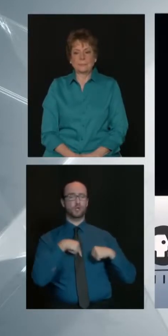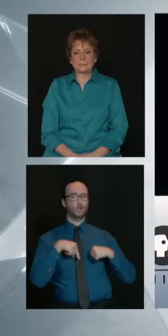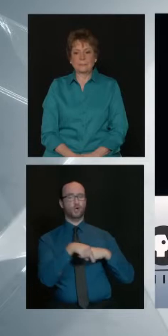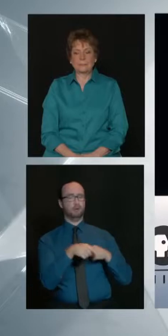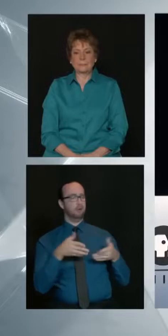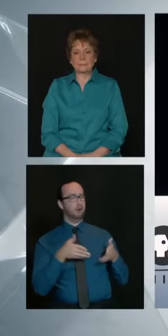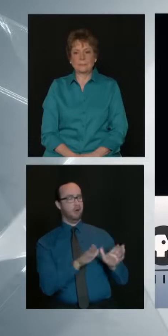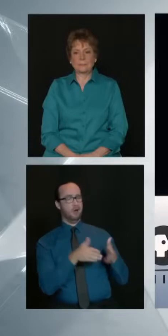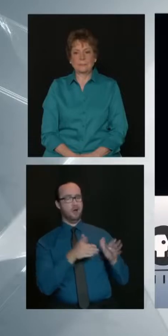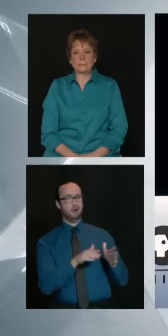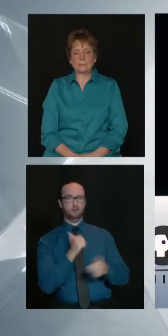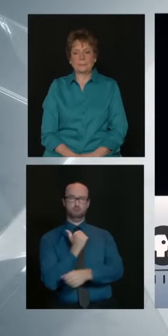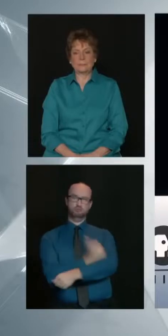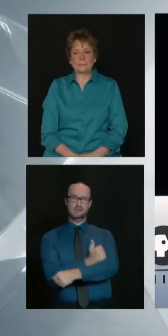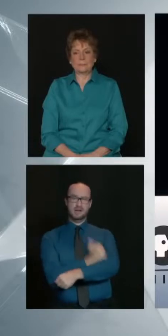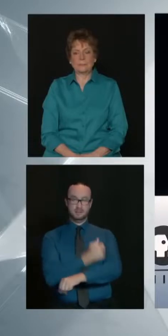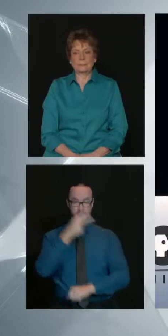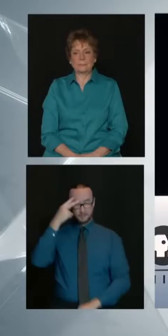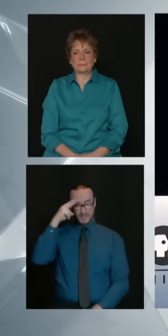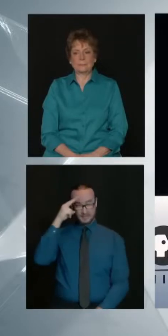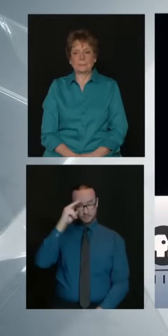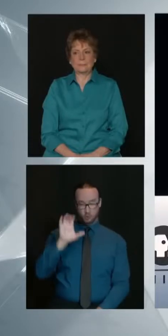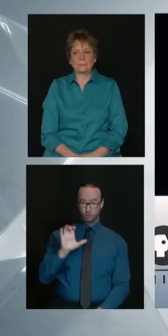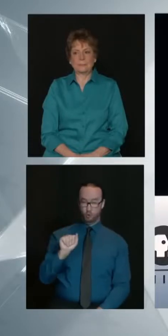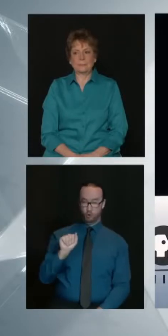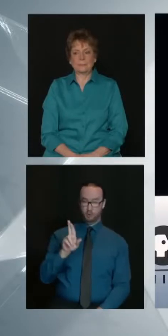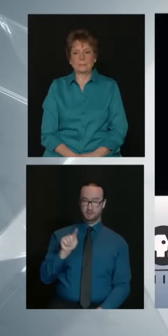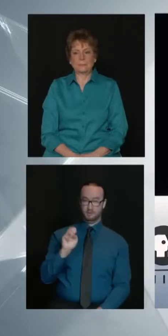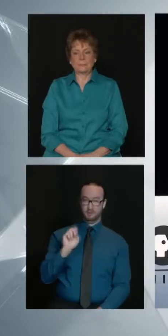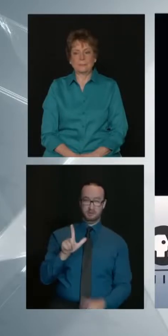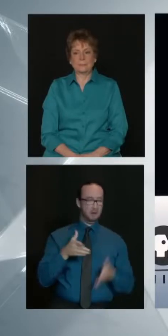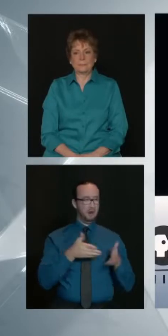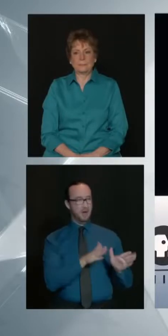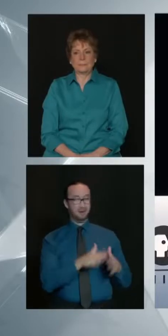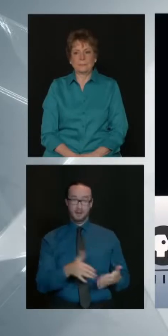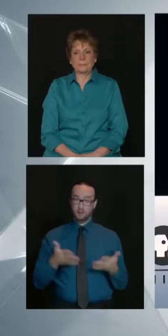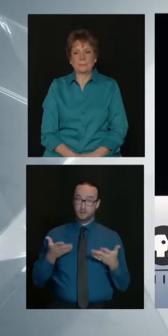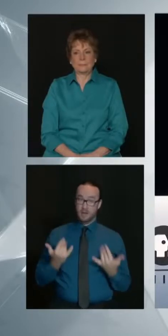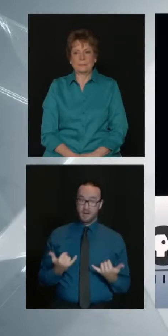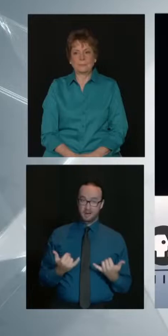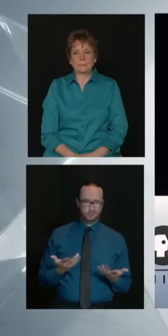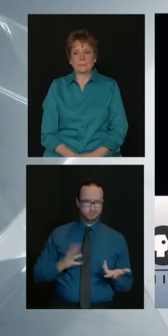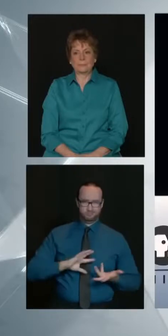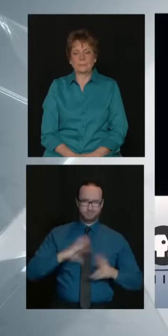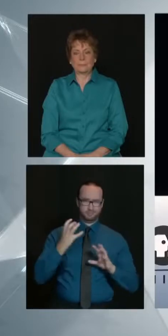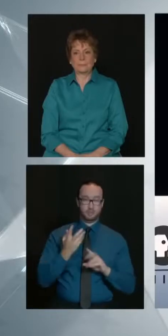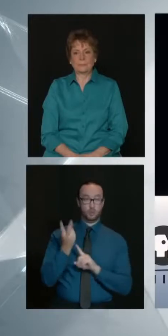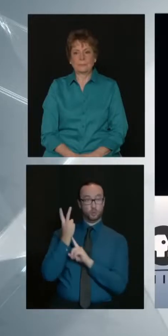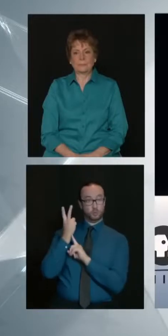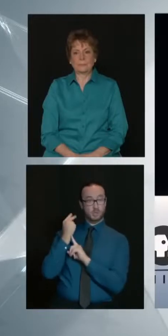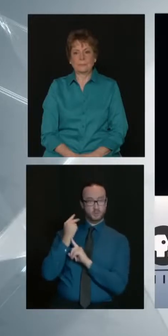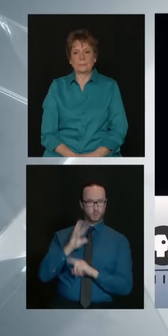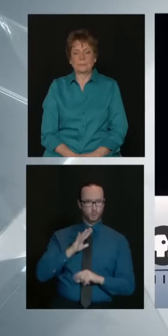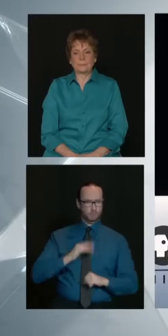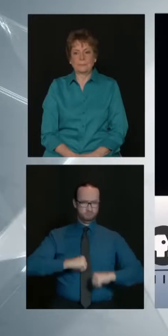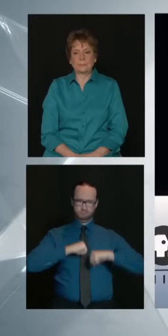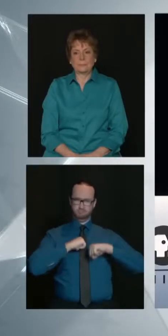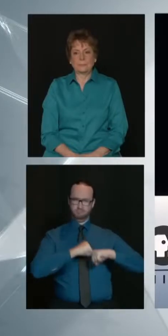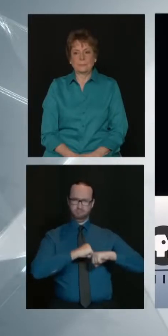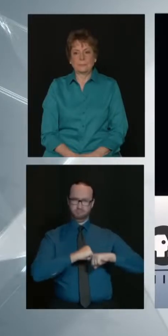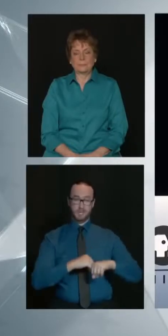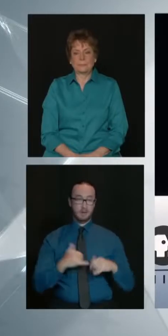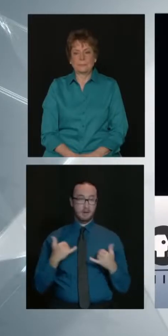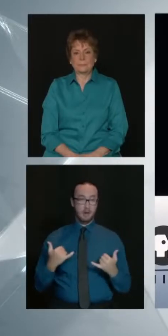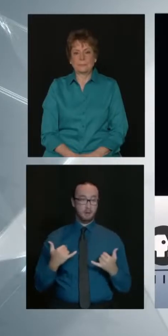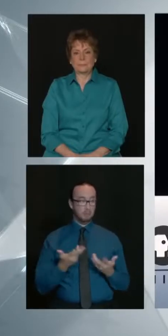ago, and now it's just a complete disaster. They incentivize people to break the law. Illegal aliens, when they come here, they're supposed to be caught